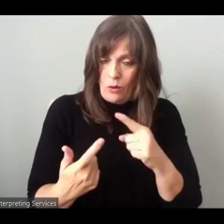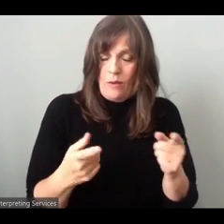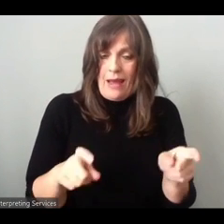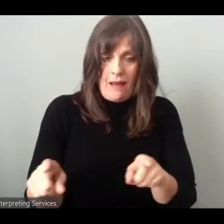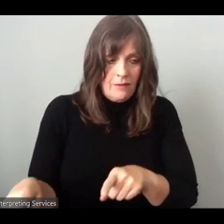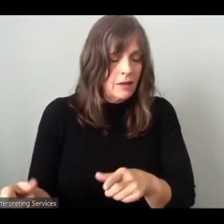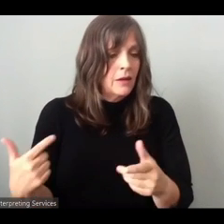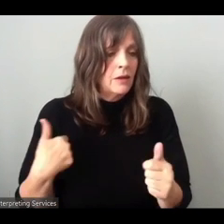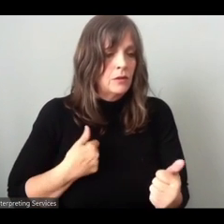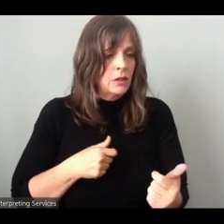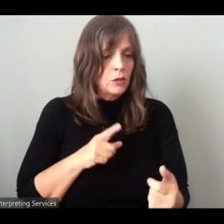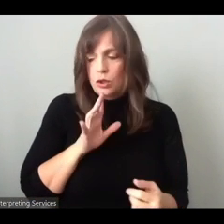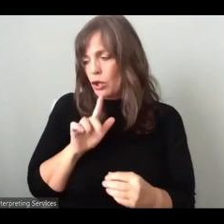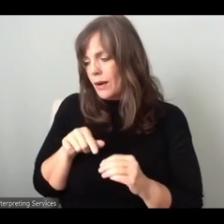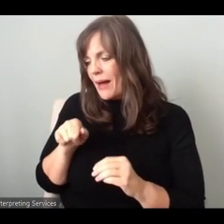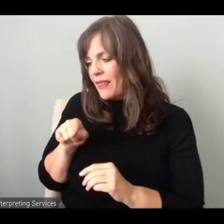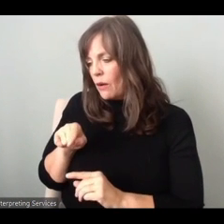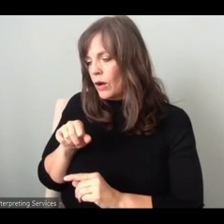We'll talk about that one offline.